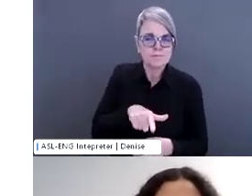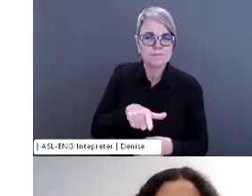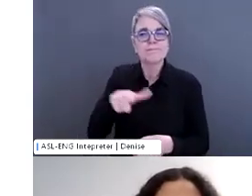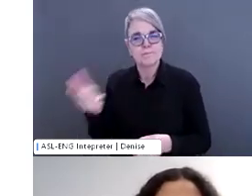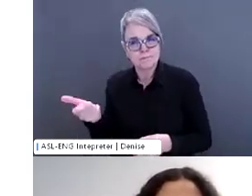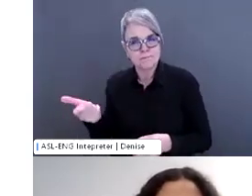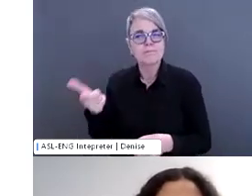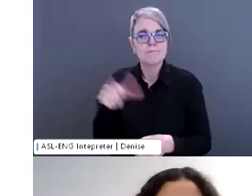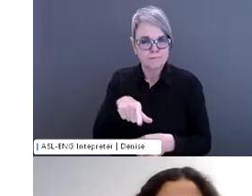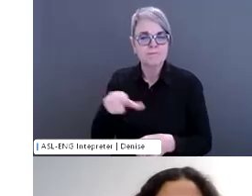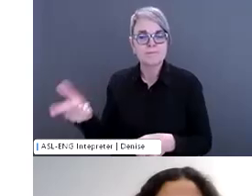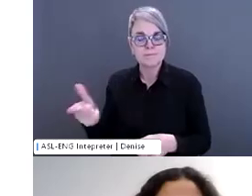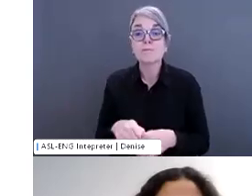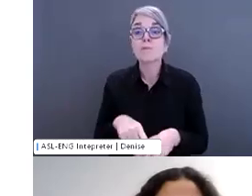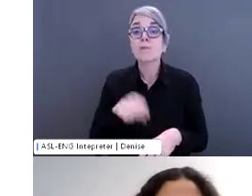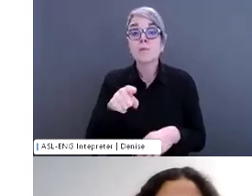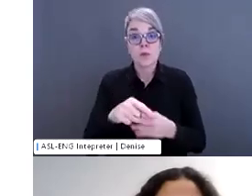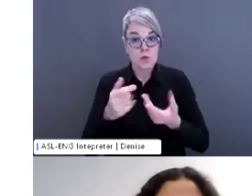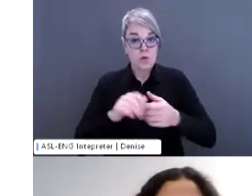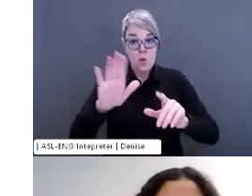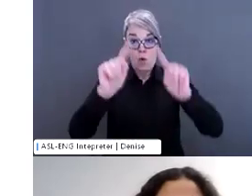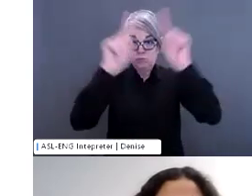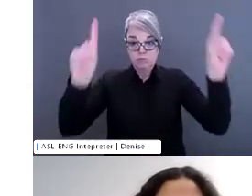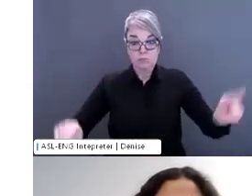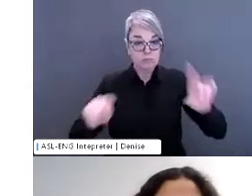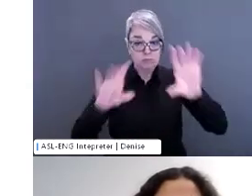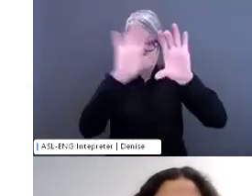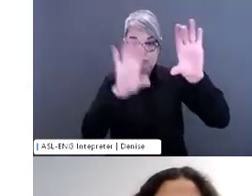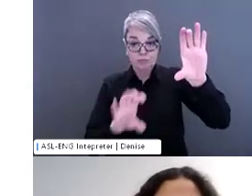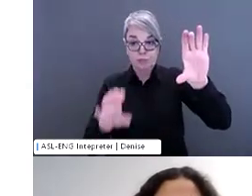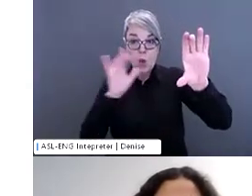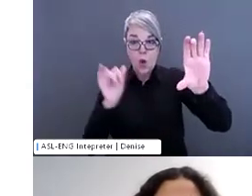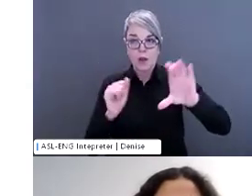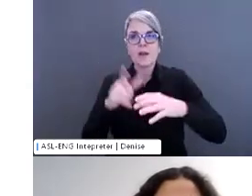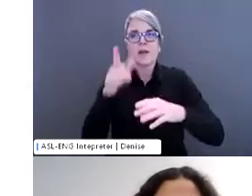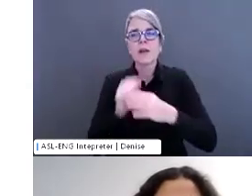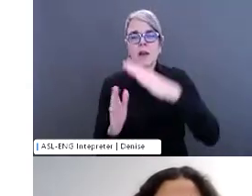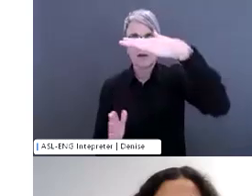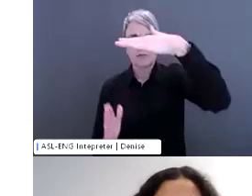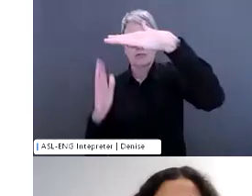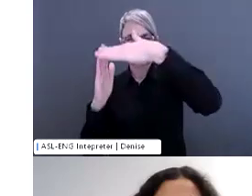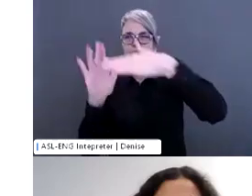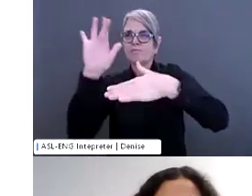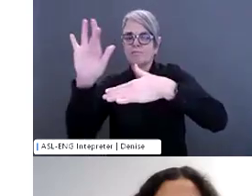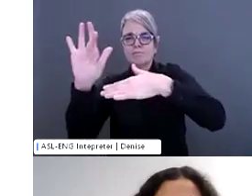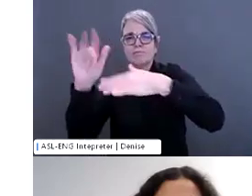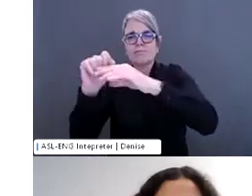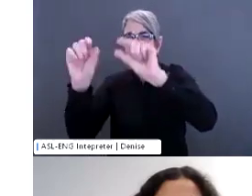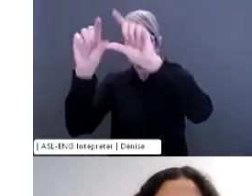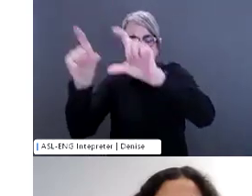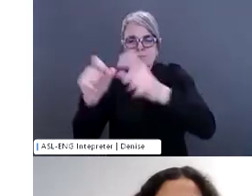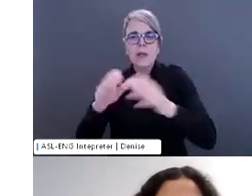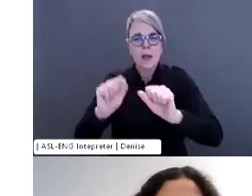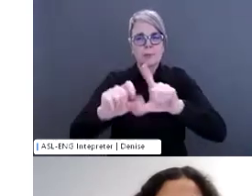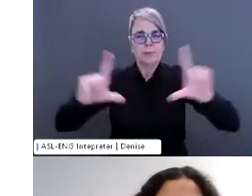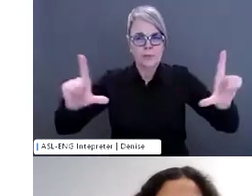grid box at the top of your screen and choose the preference for you to view this presentation today. And again, as a reminder, we